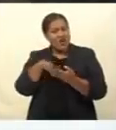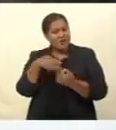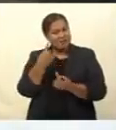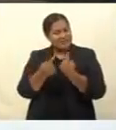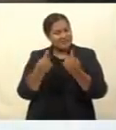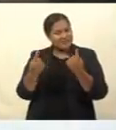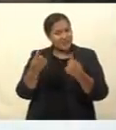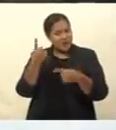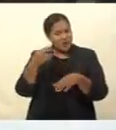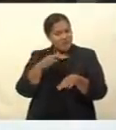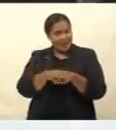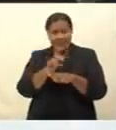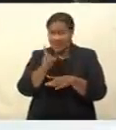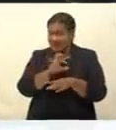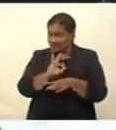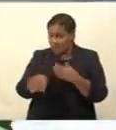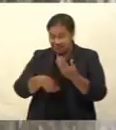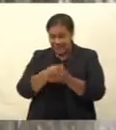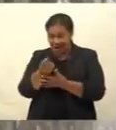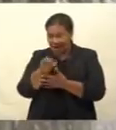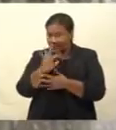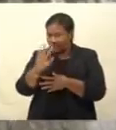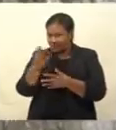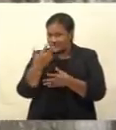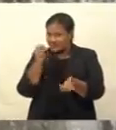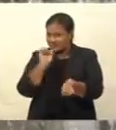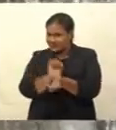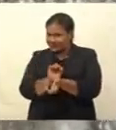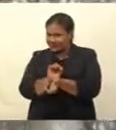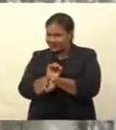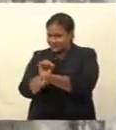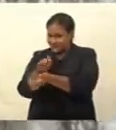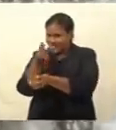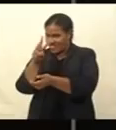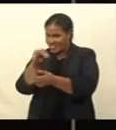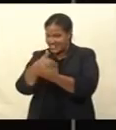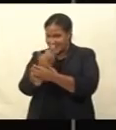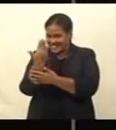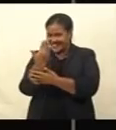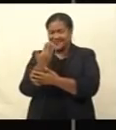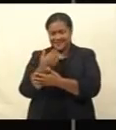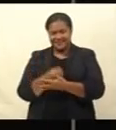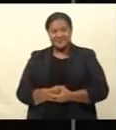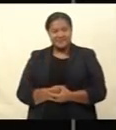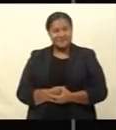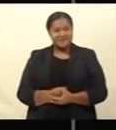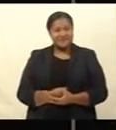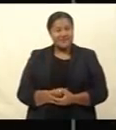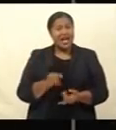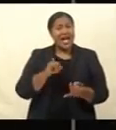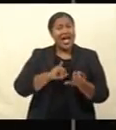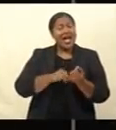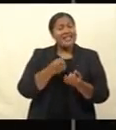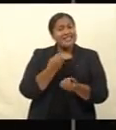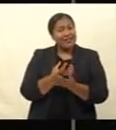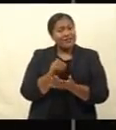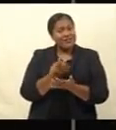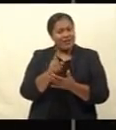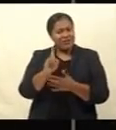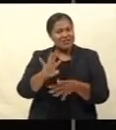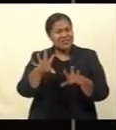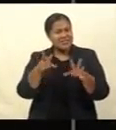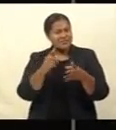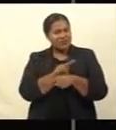month, and failure to pay will result in them serving 30 days imprisonment. Savu Savu this week received